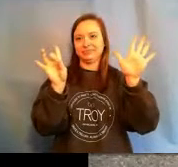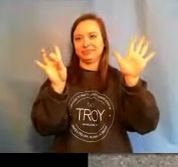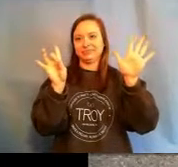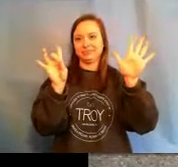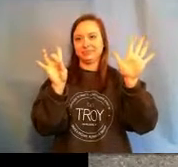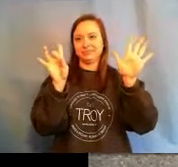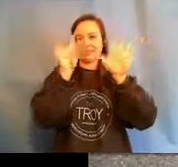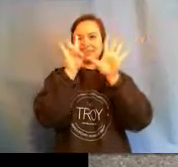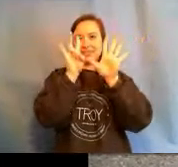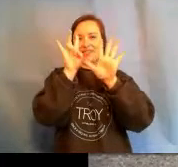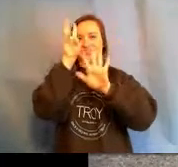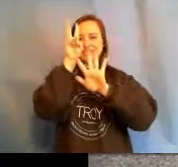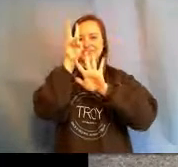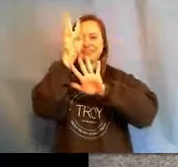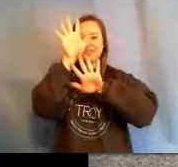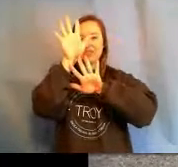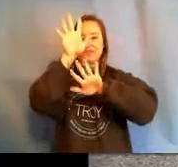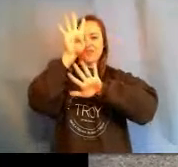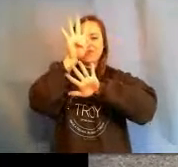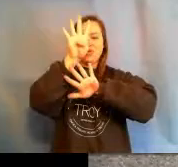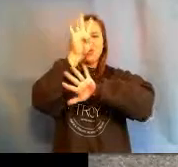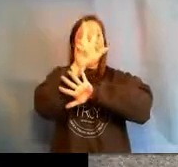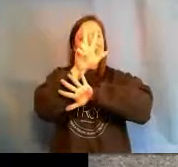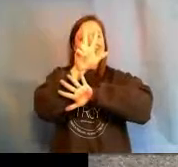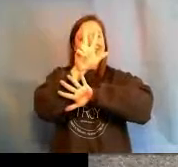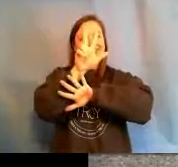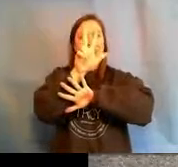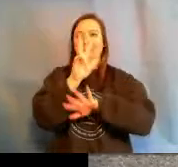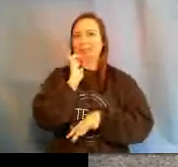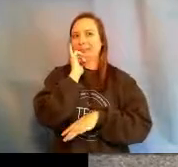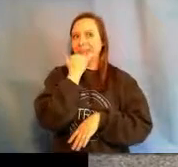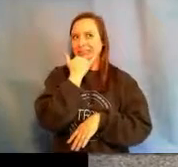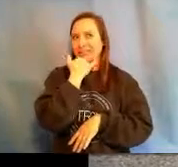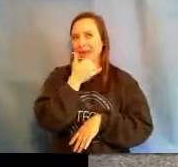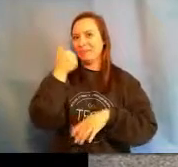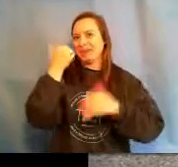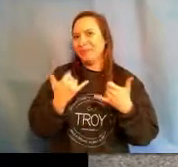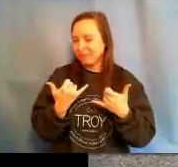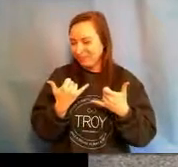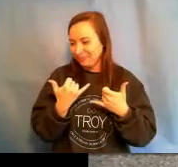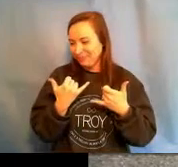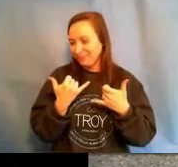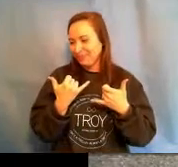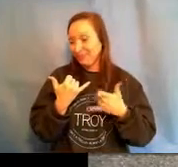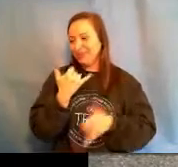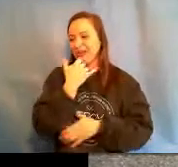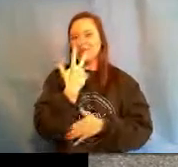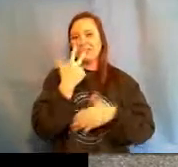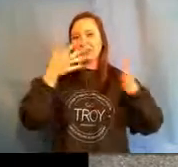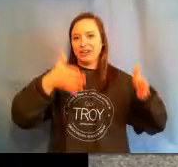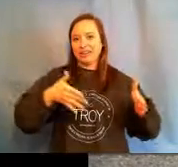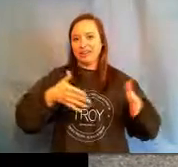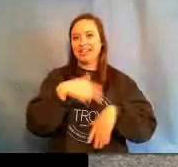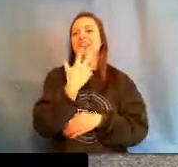3, 4, 5. Oh, you're right, Miss Ennis. Whoops. We only have